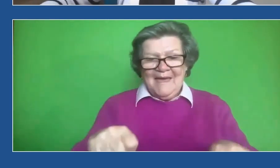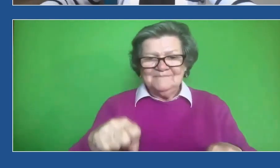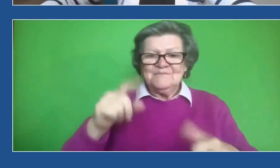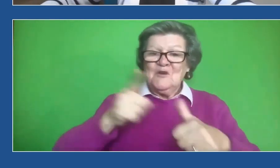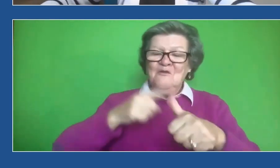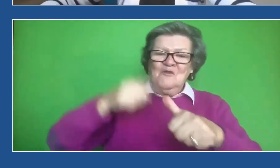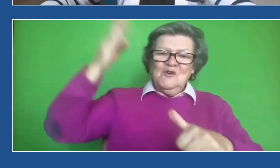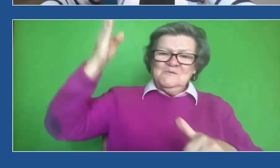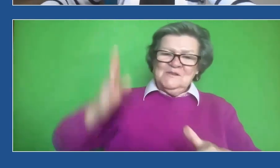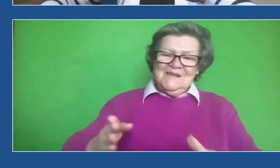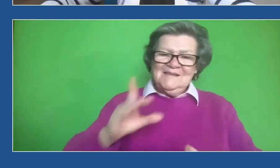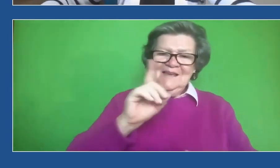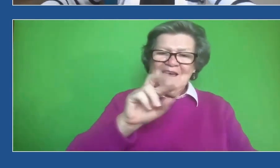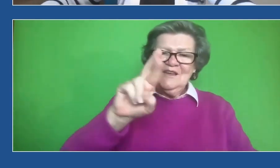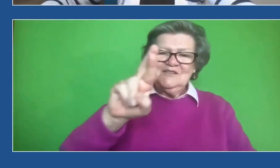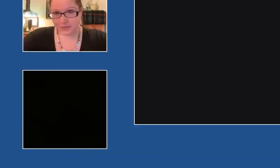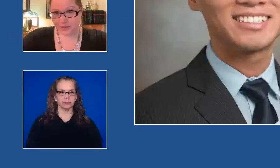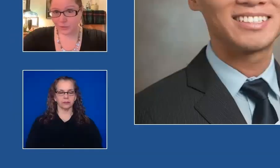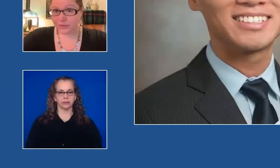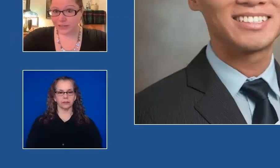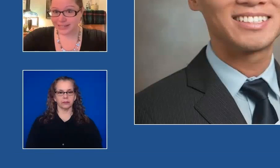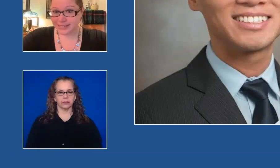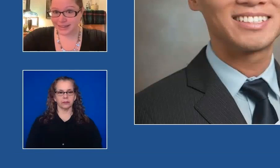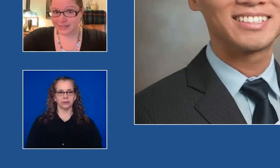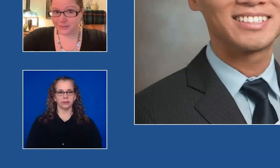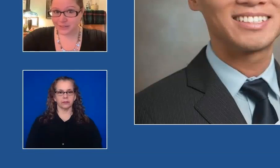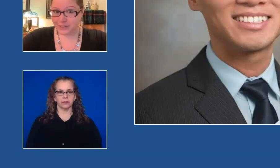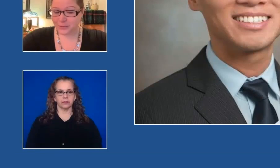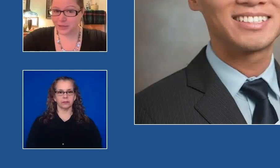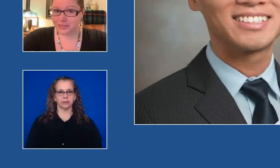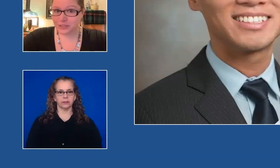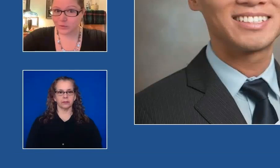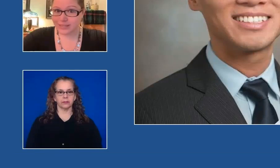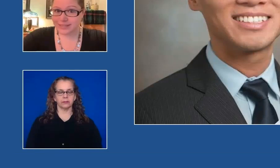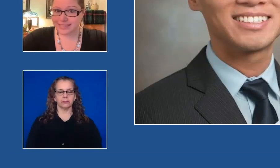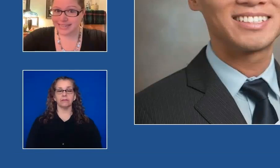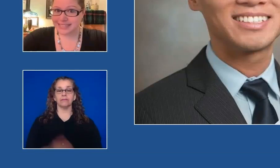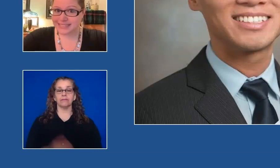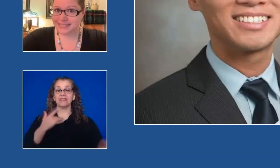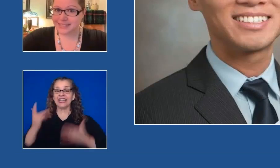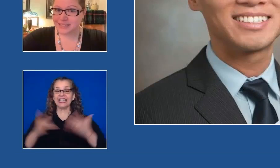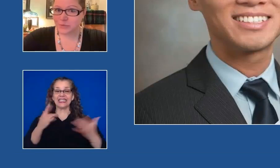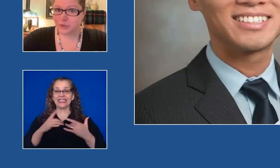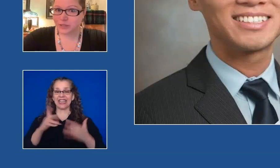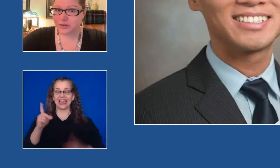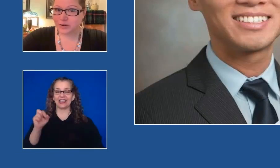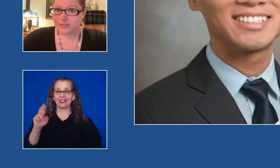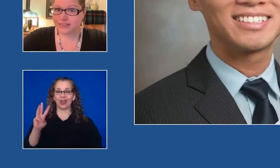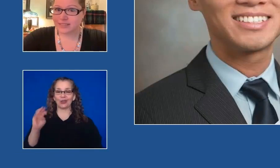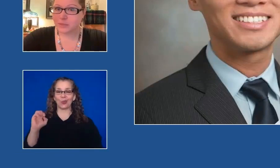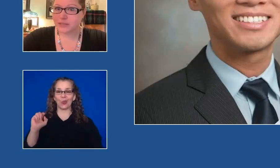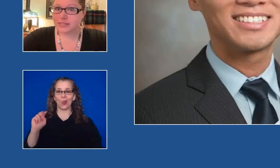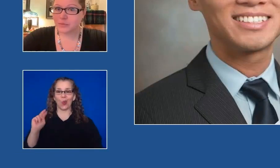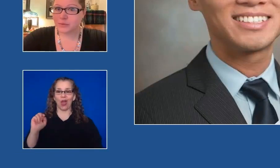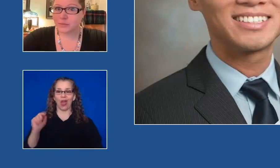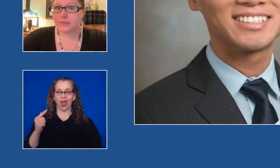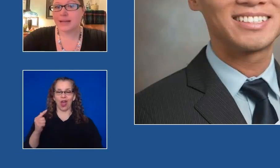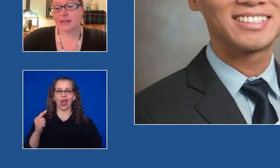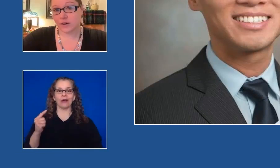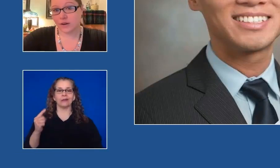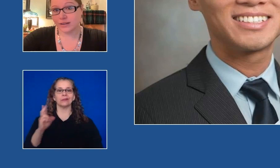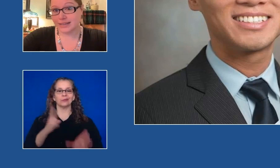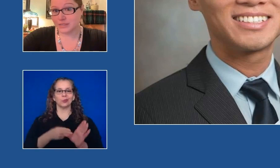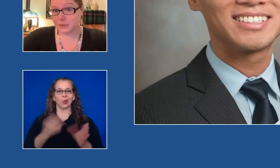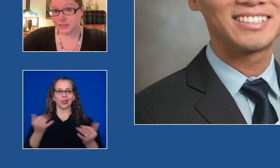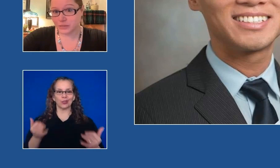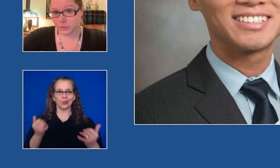Assistant Professor Dr. Ambrose Wong. We're very excited for Dr. Wong to join us today to discuss his work on experience with